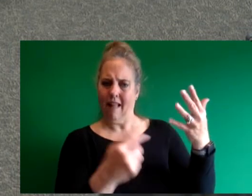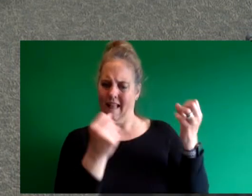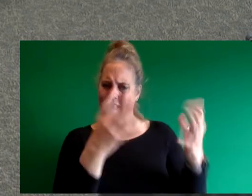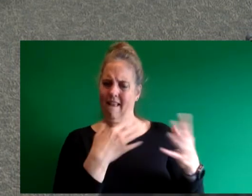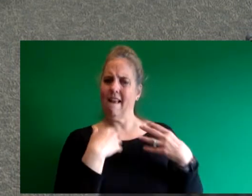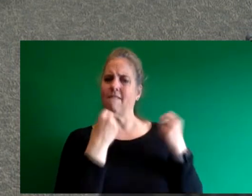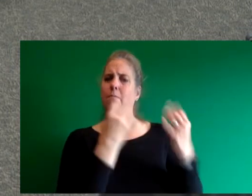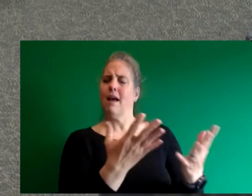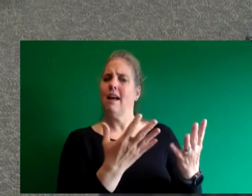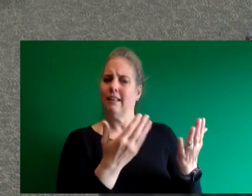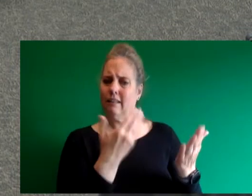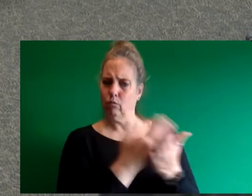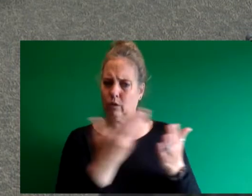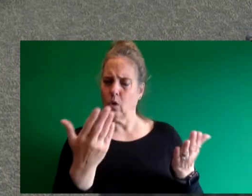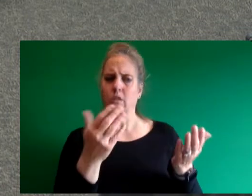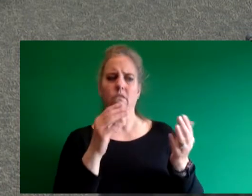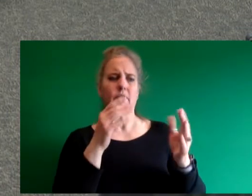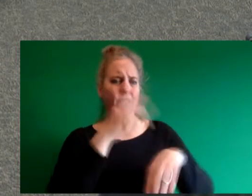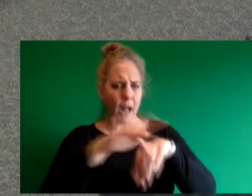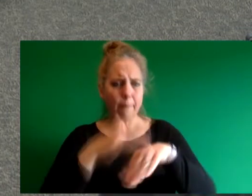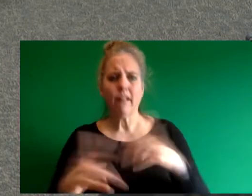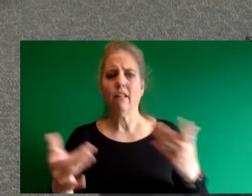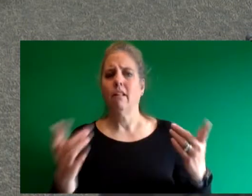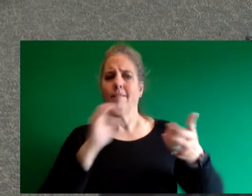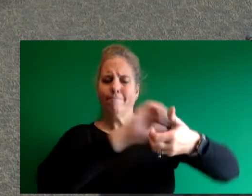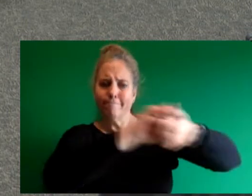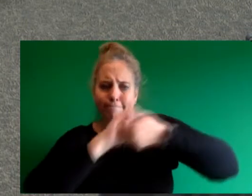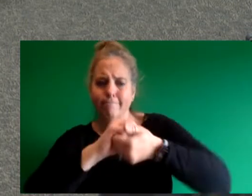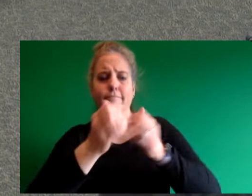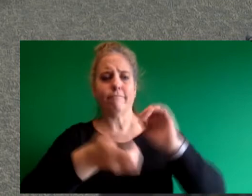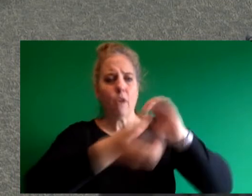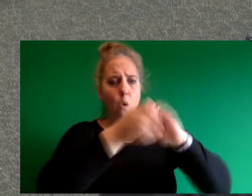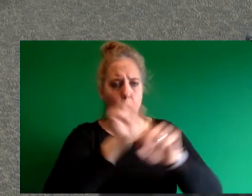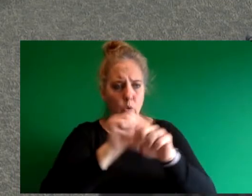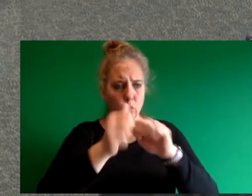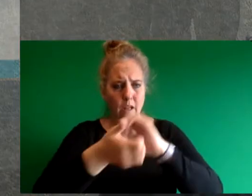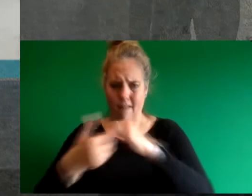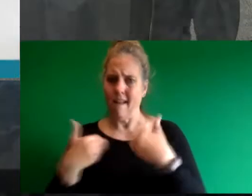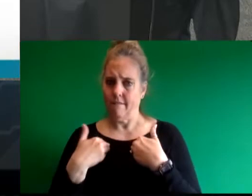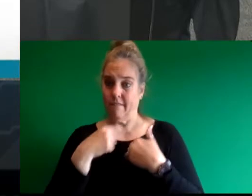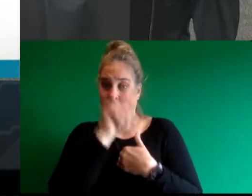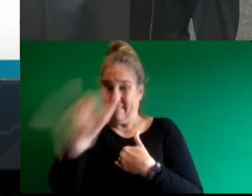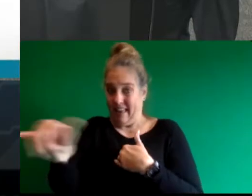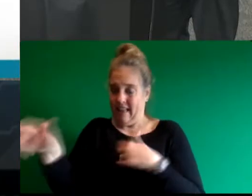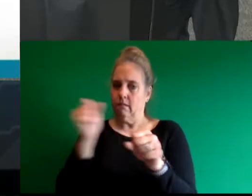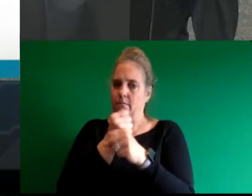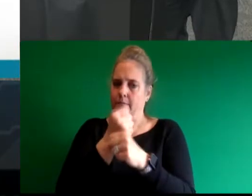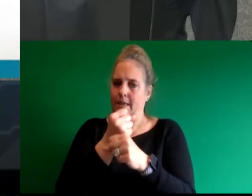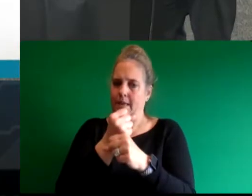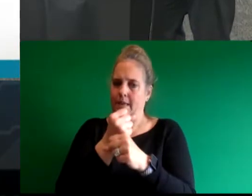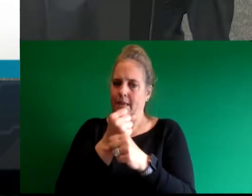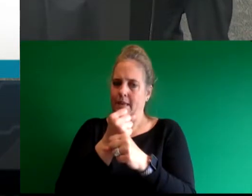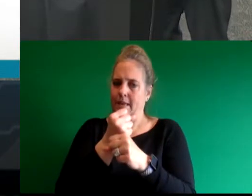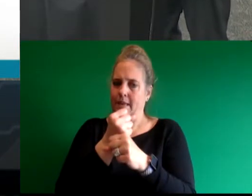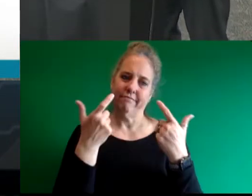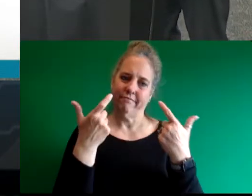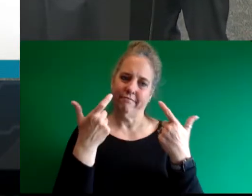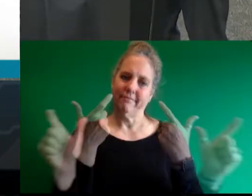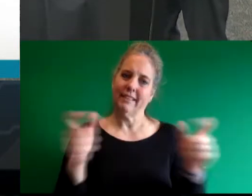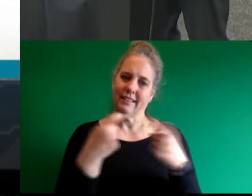community that can really make a difference. We all recognize this is a very complex problem, that it's going to